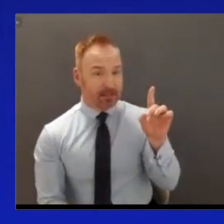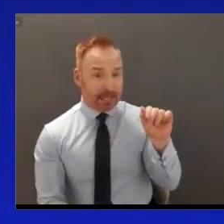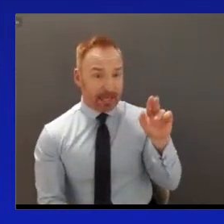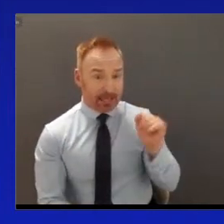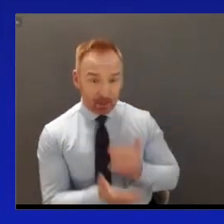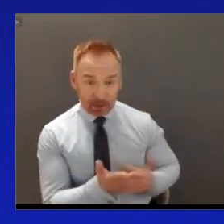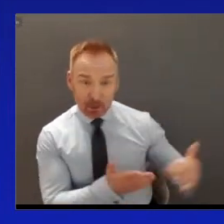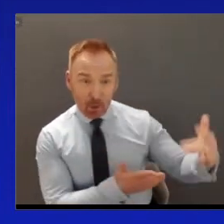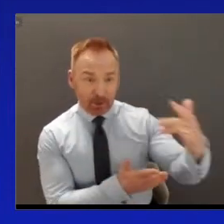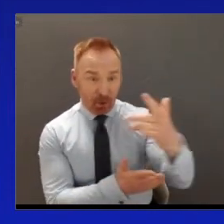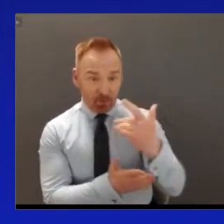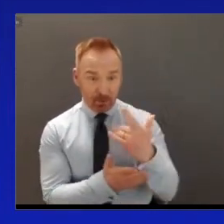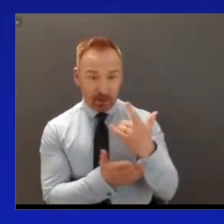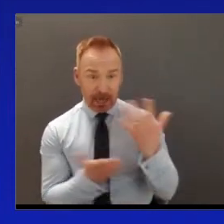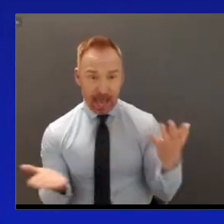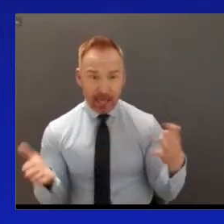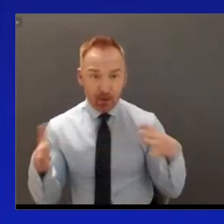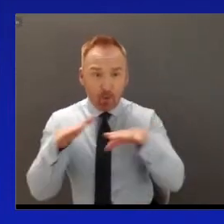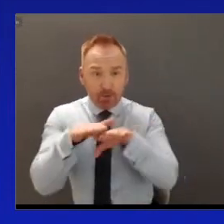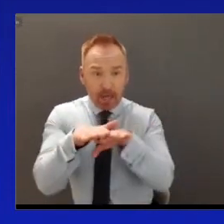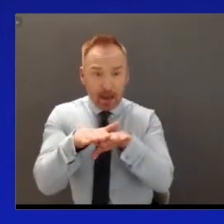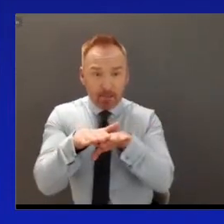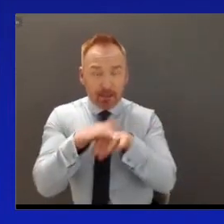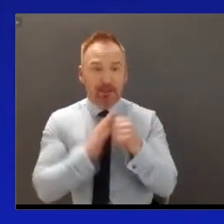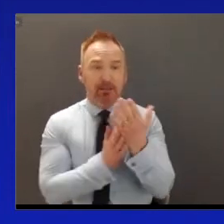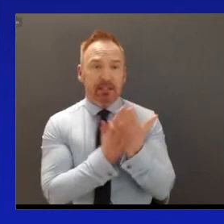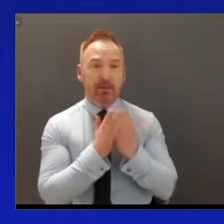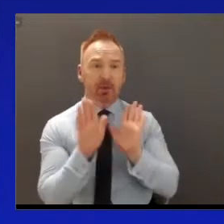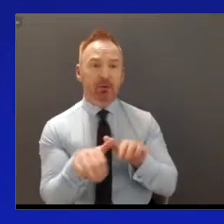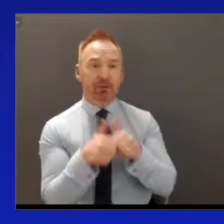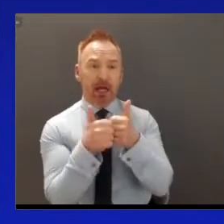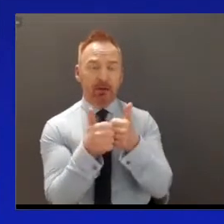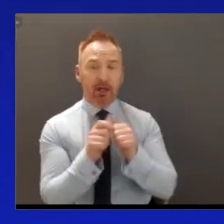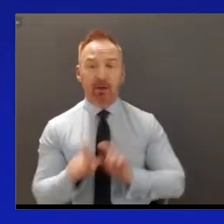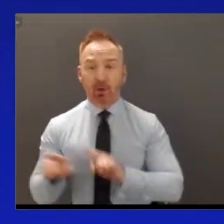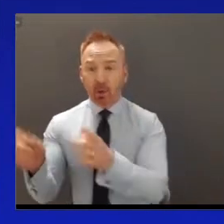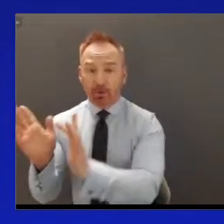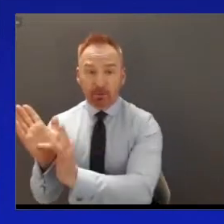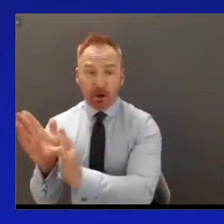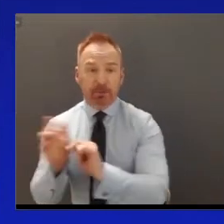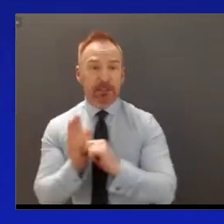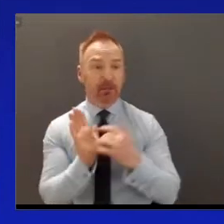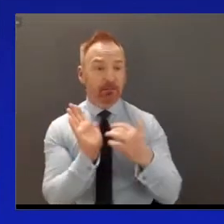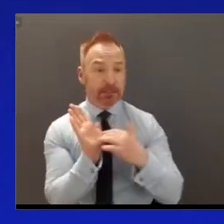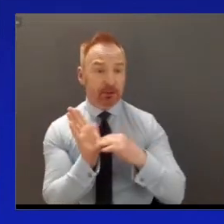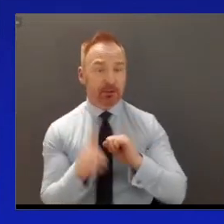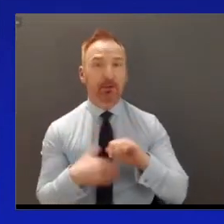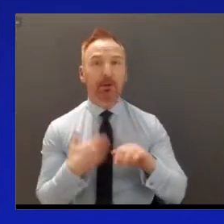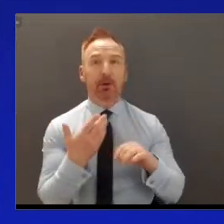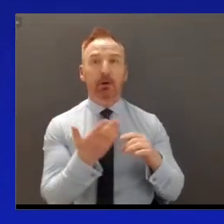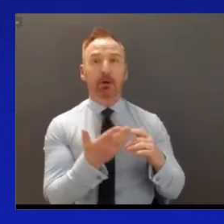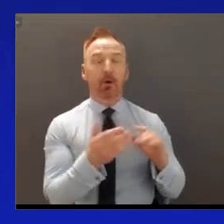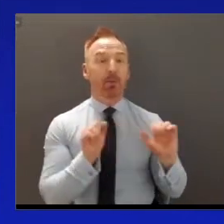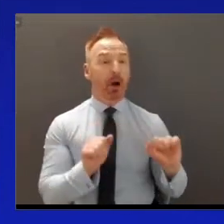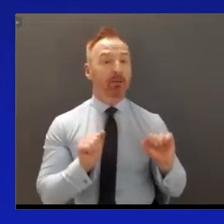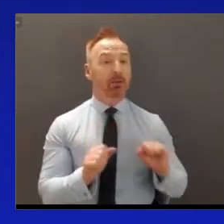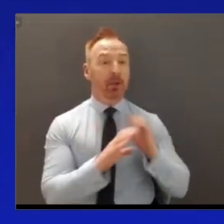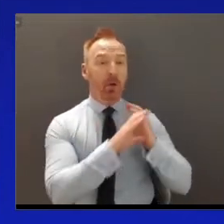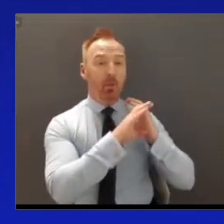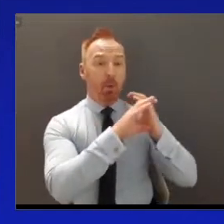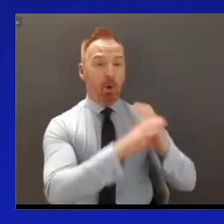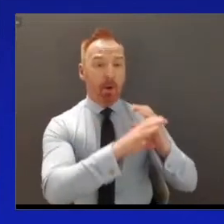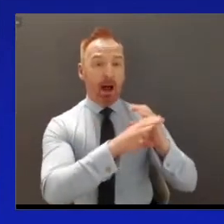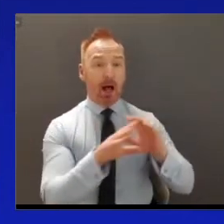in those areas. And we're going to use multiple strategies. As I said, they could go to pharmacies, they go to their physician, or we could have a mobile team go in